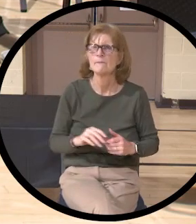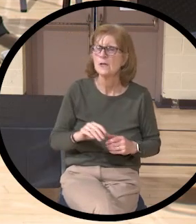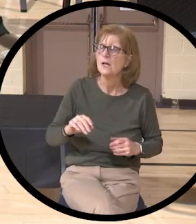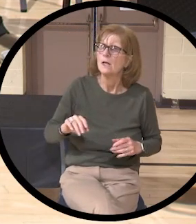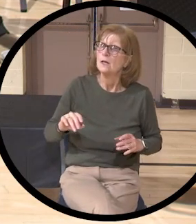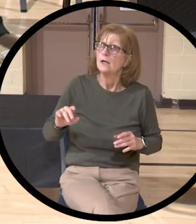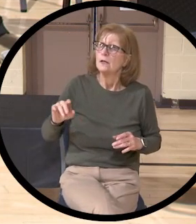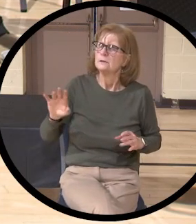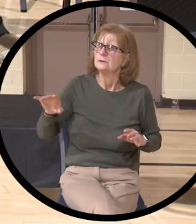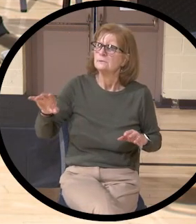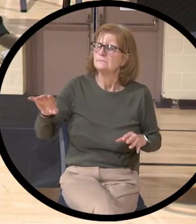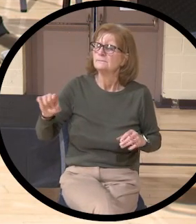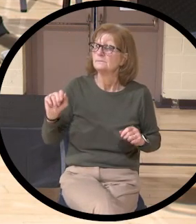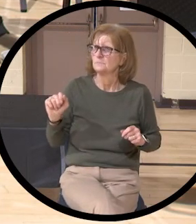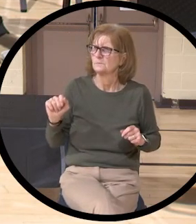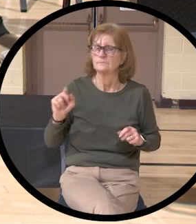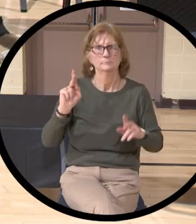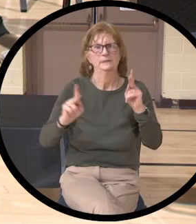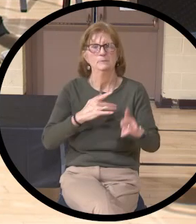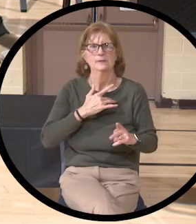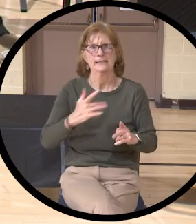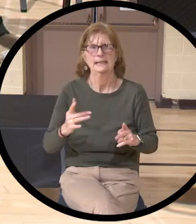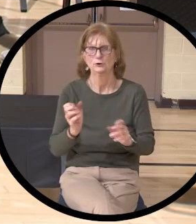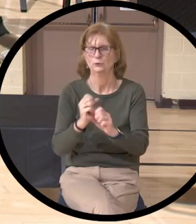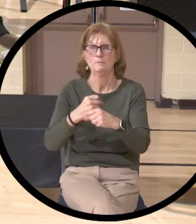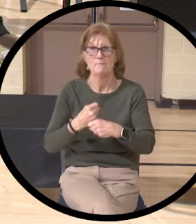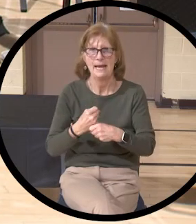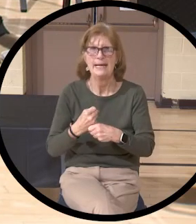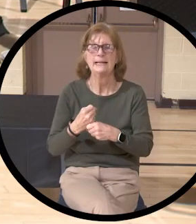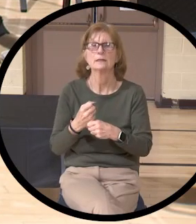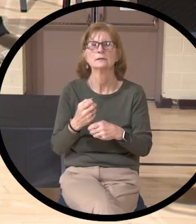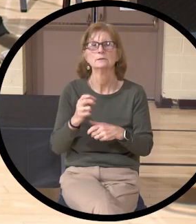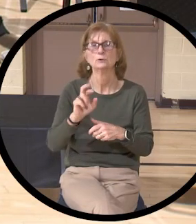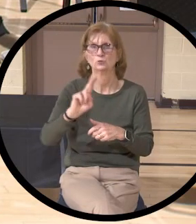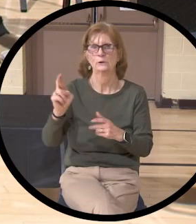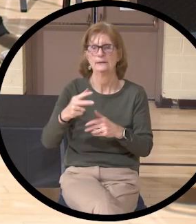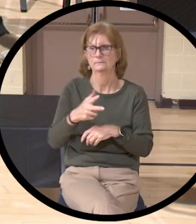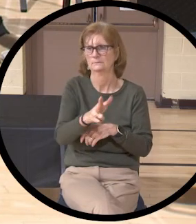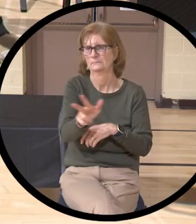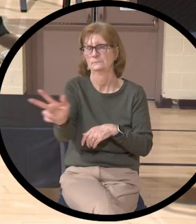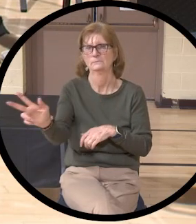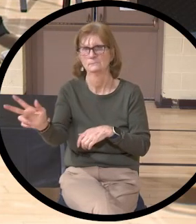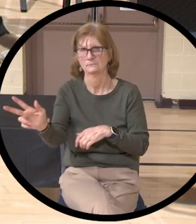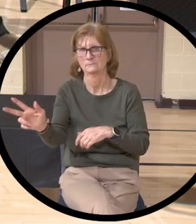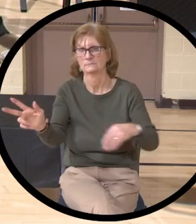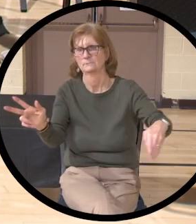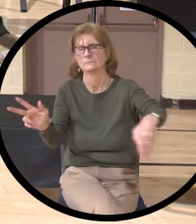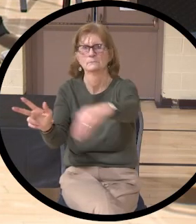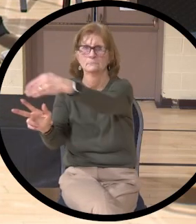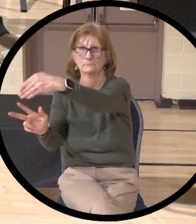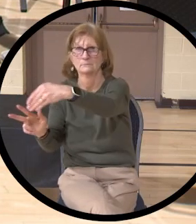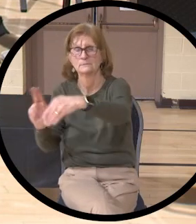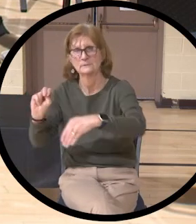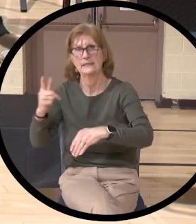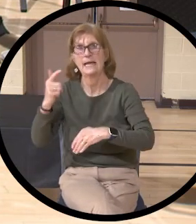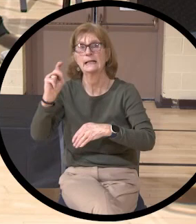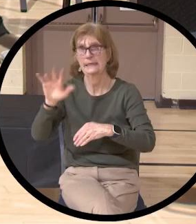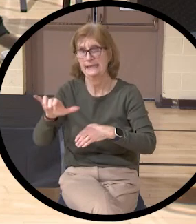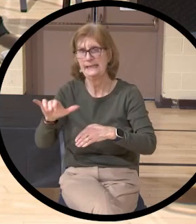Someone asked, or said rather, people tend to make an informal right turn at Negley on Stanton going toward Highland,